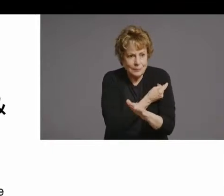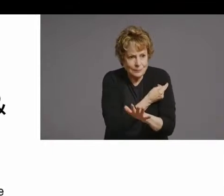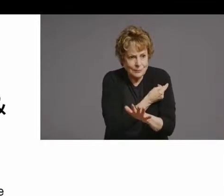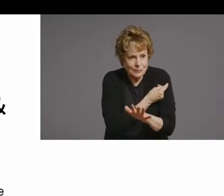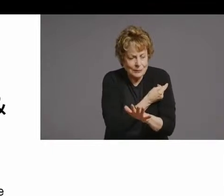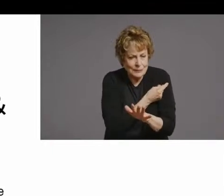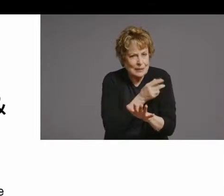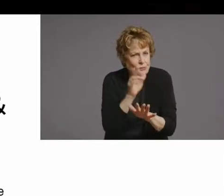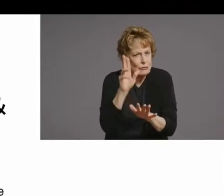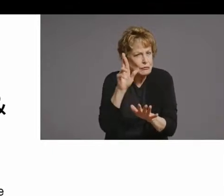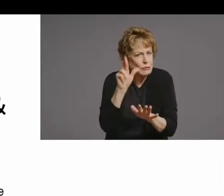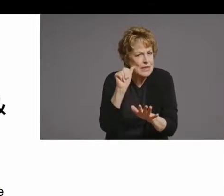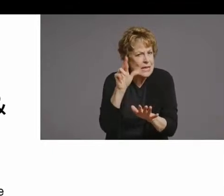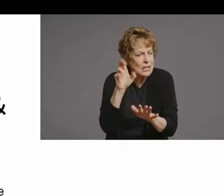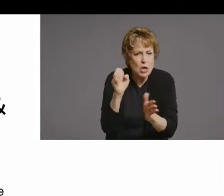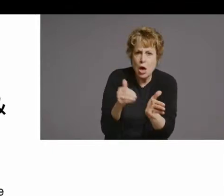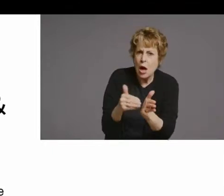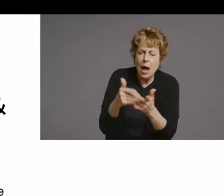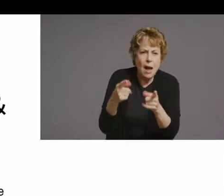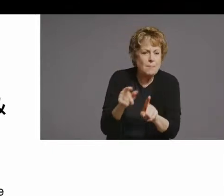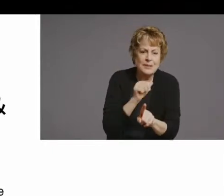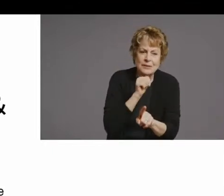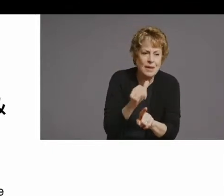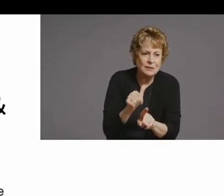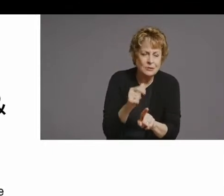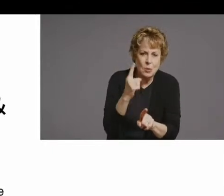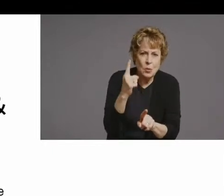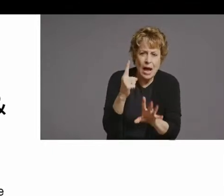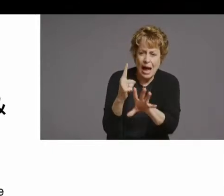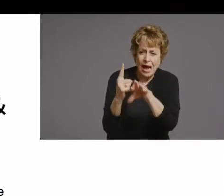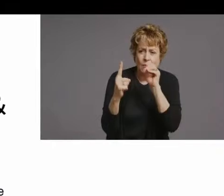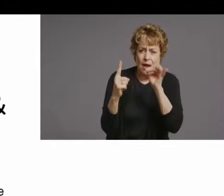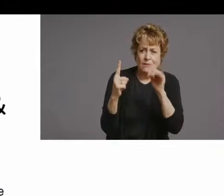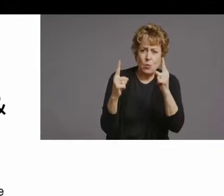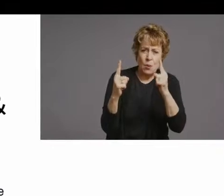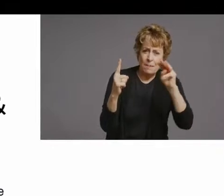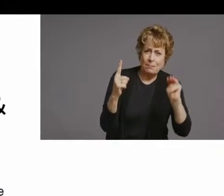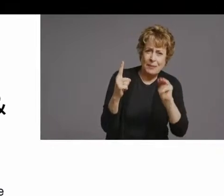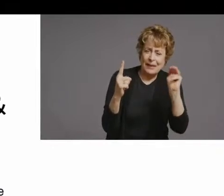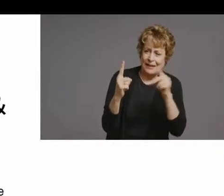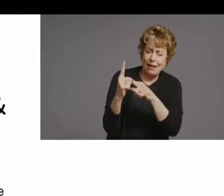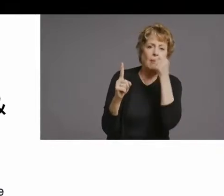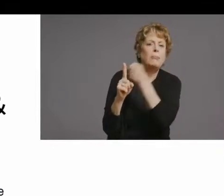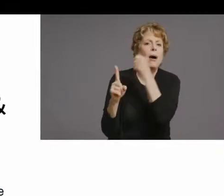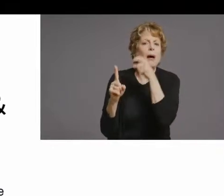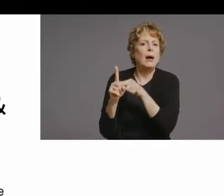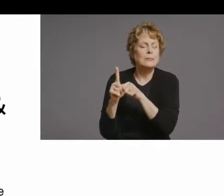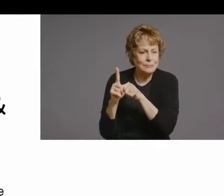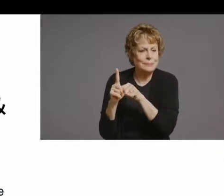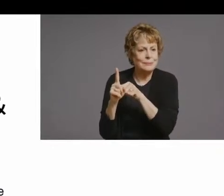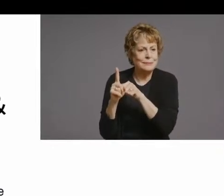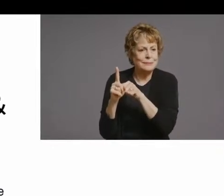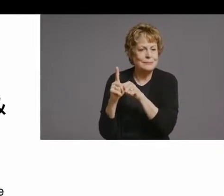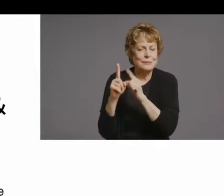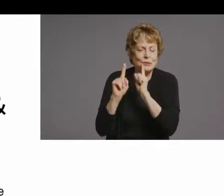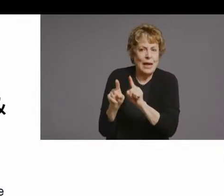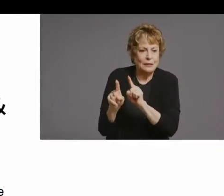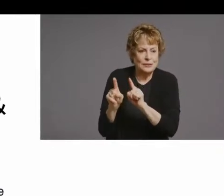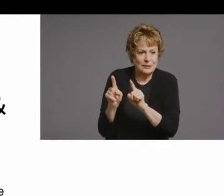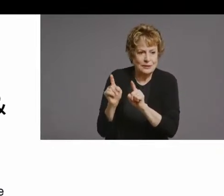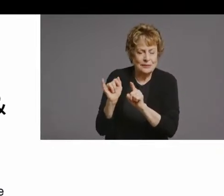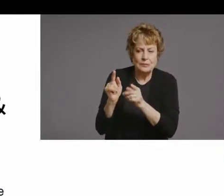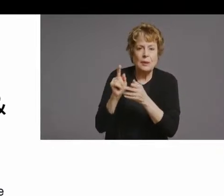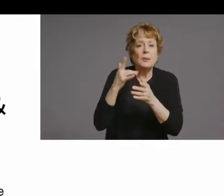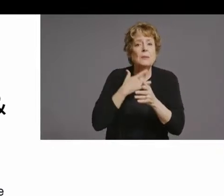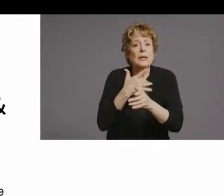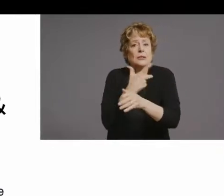about 1 in 1 million. They occur within 2 to 3 weeks of vaccination. Keep in mind, it's a very small